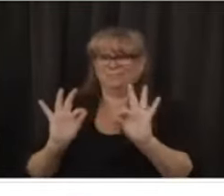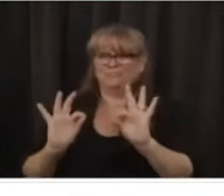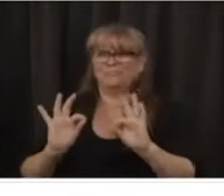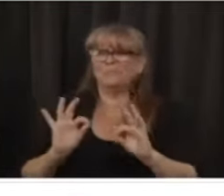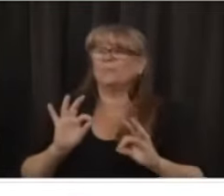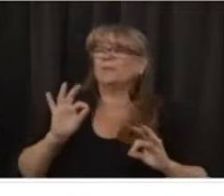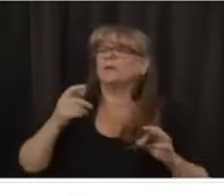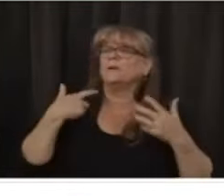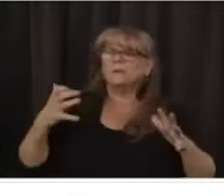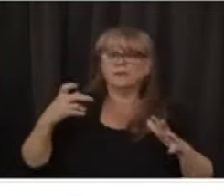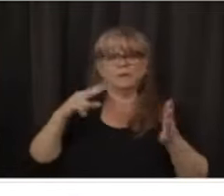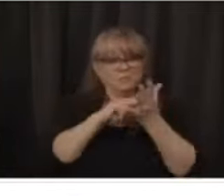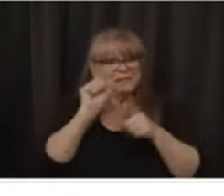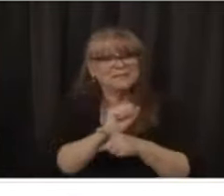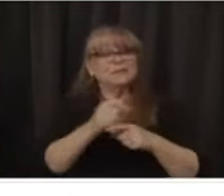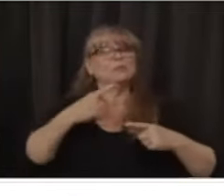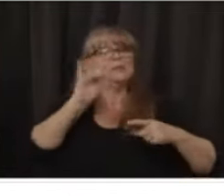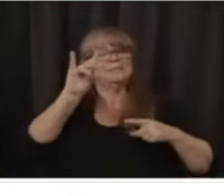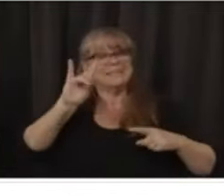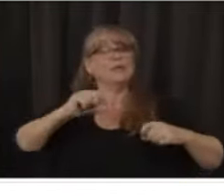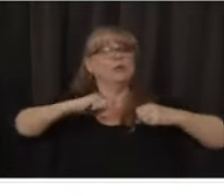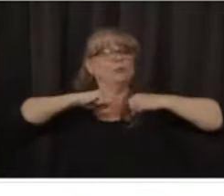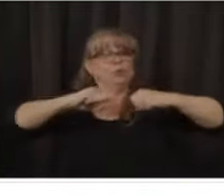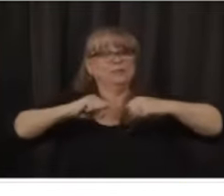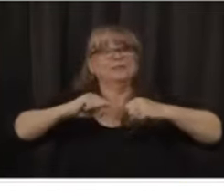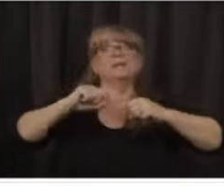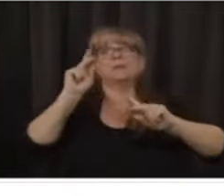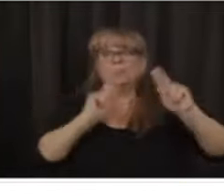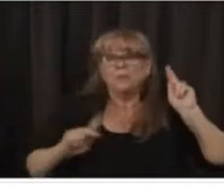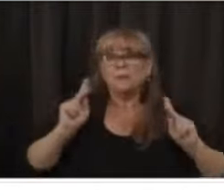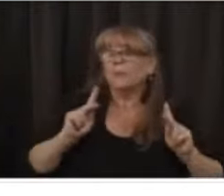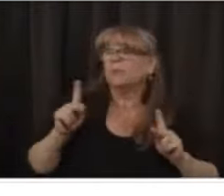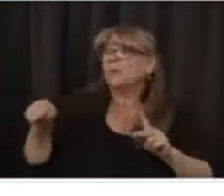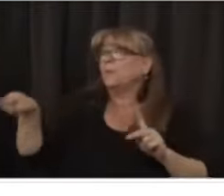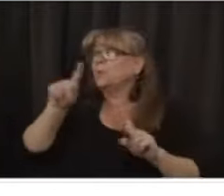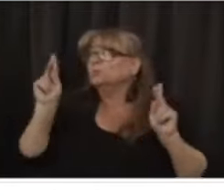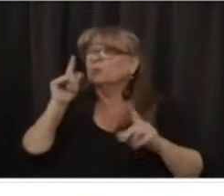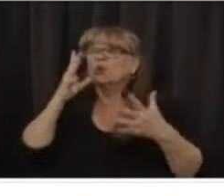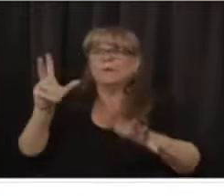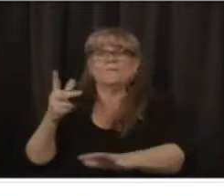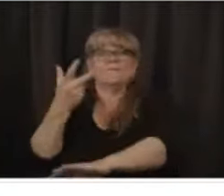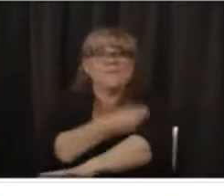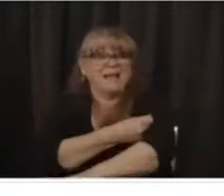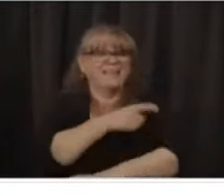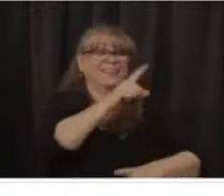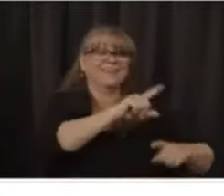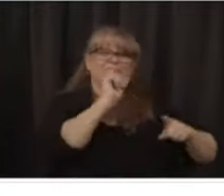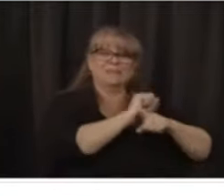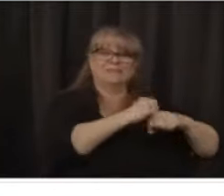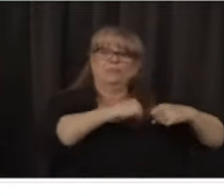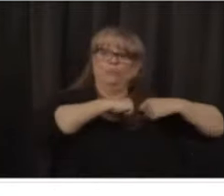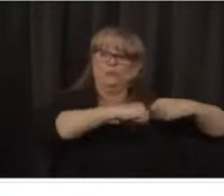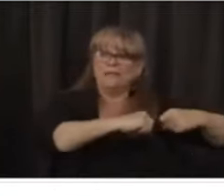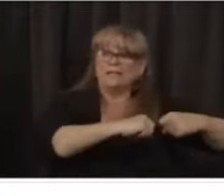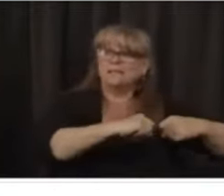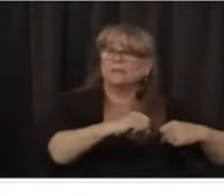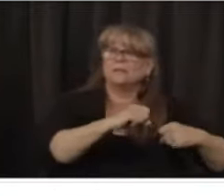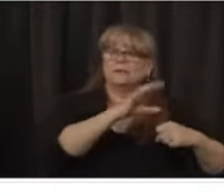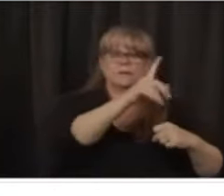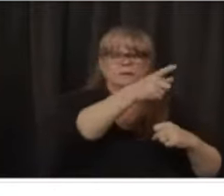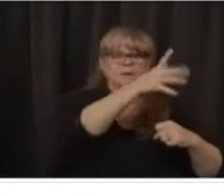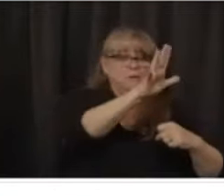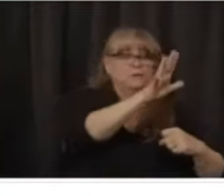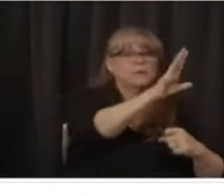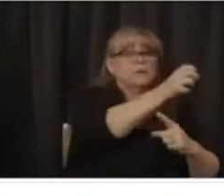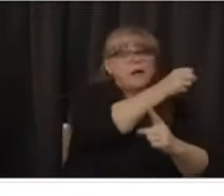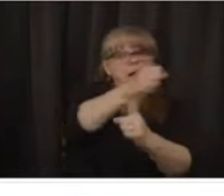protection from vaccination. So we're seeing our communities protected through levels of vaccination that are higher. We're seeing that impact really on case